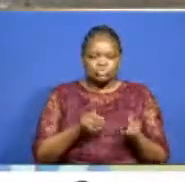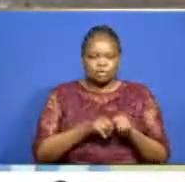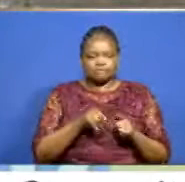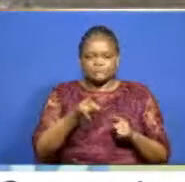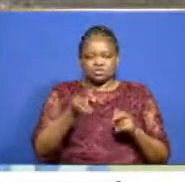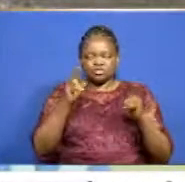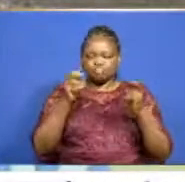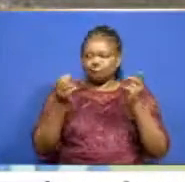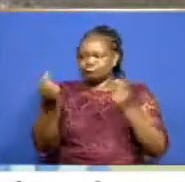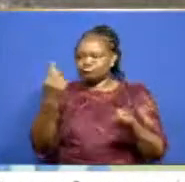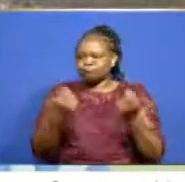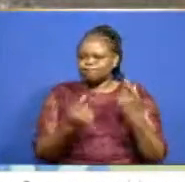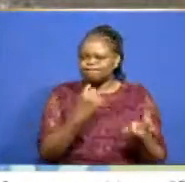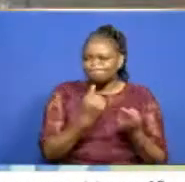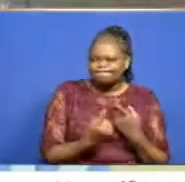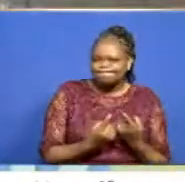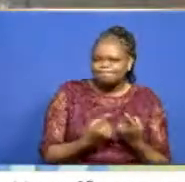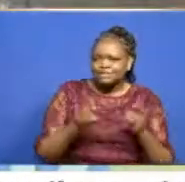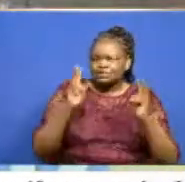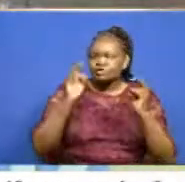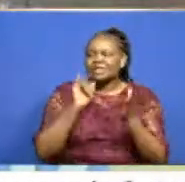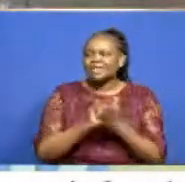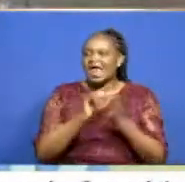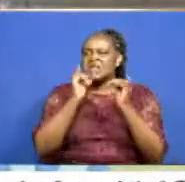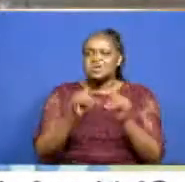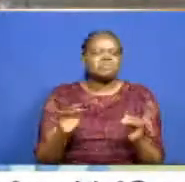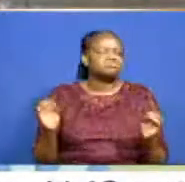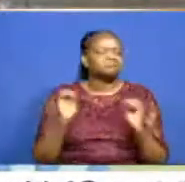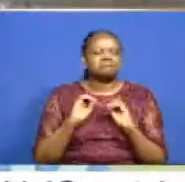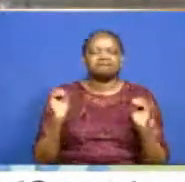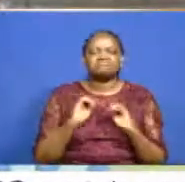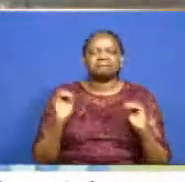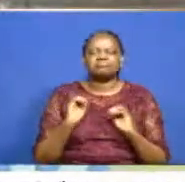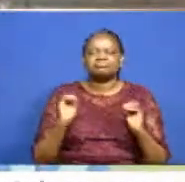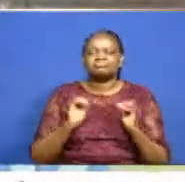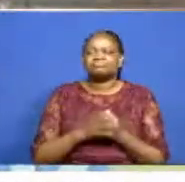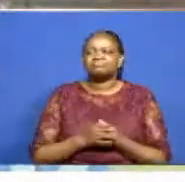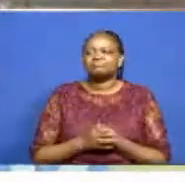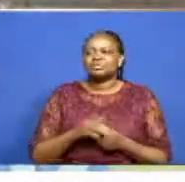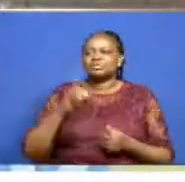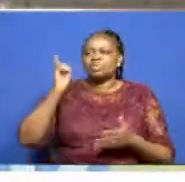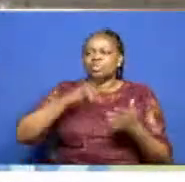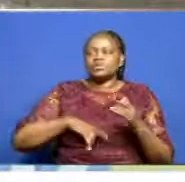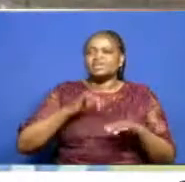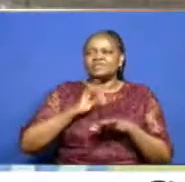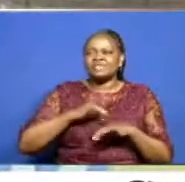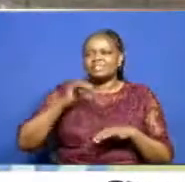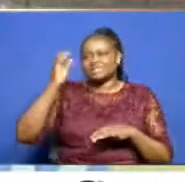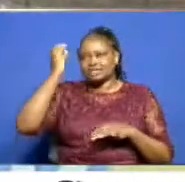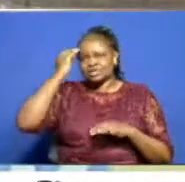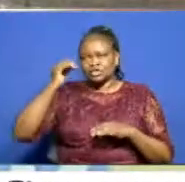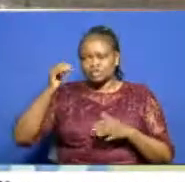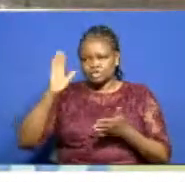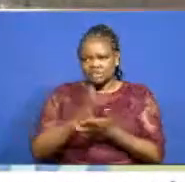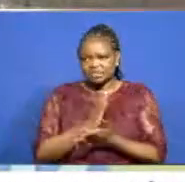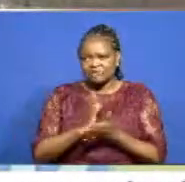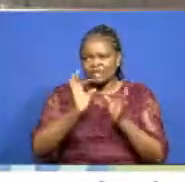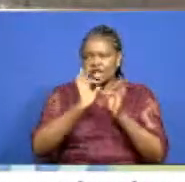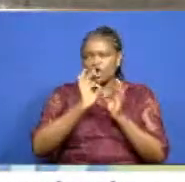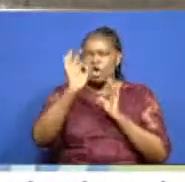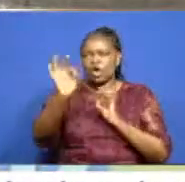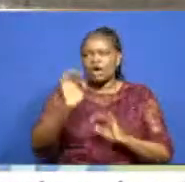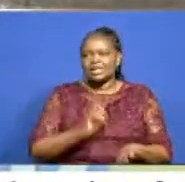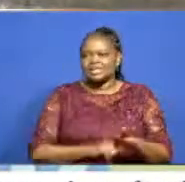you're raising are not issues that are new. They're issues that have ailed the education sector for decades. The